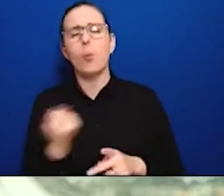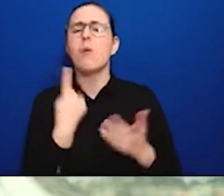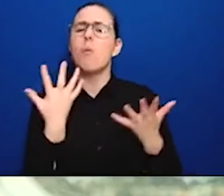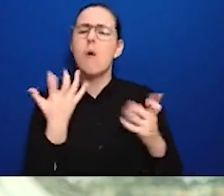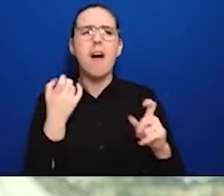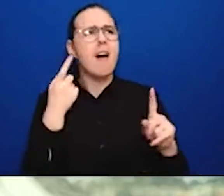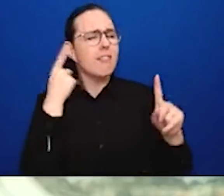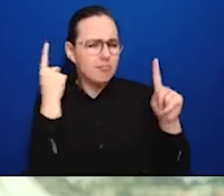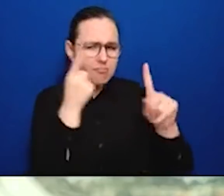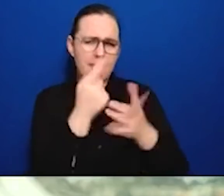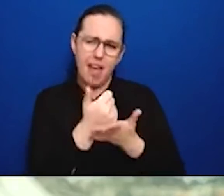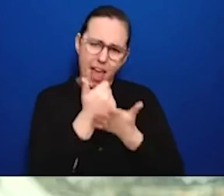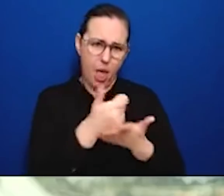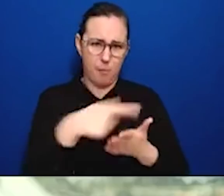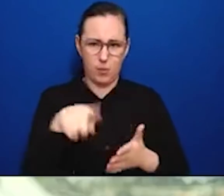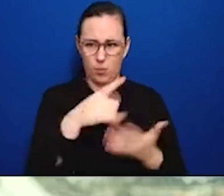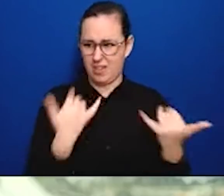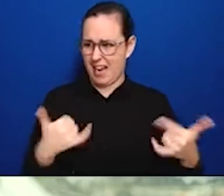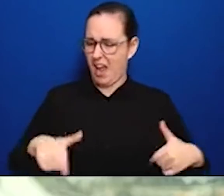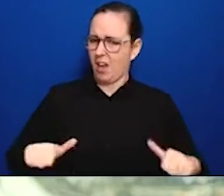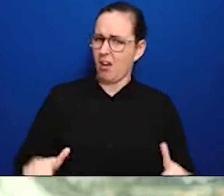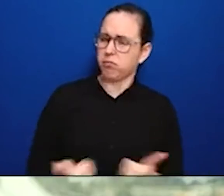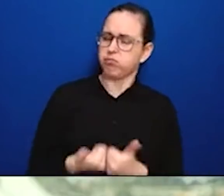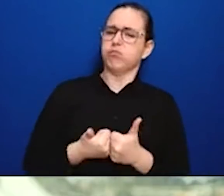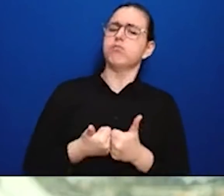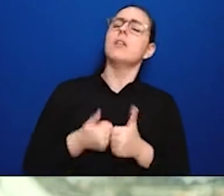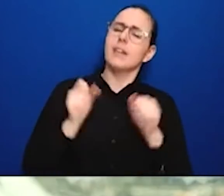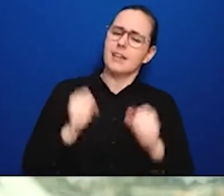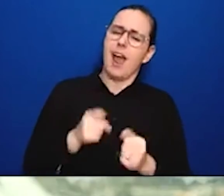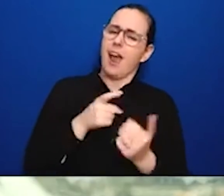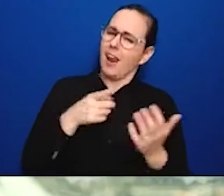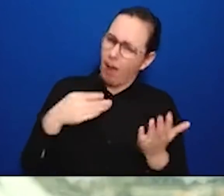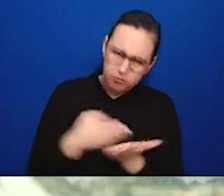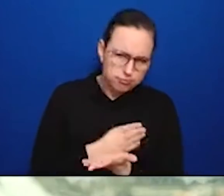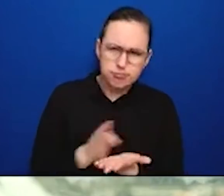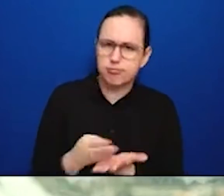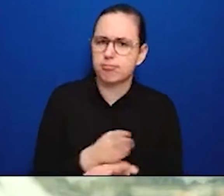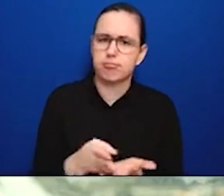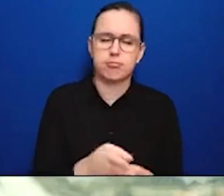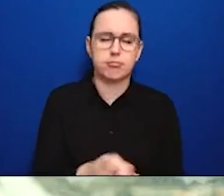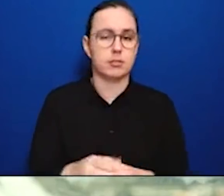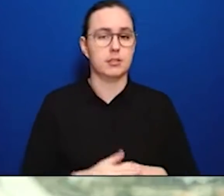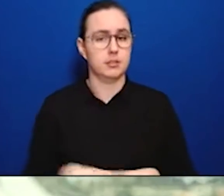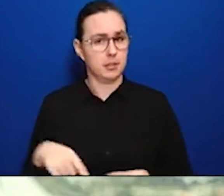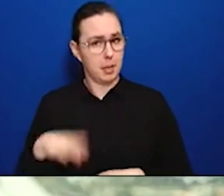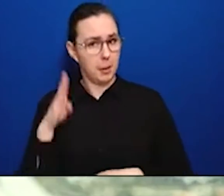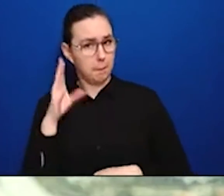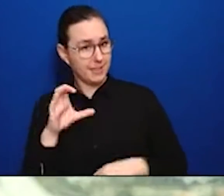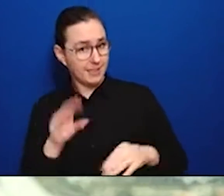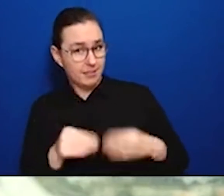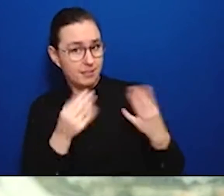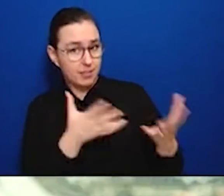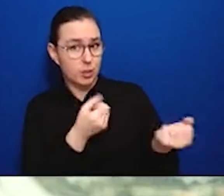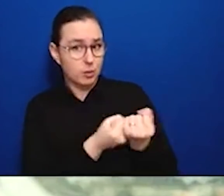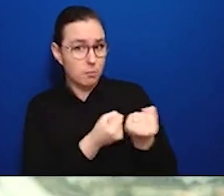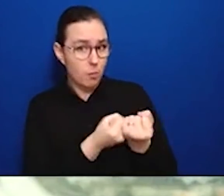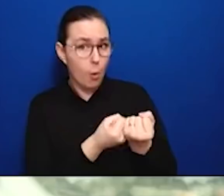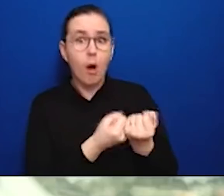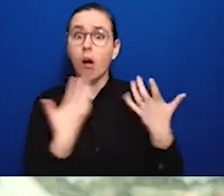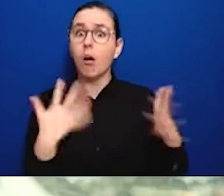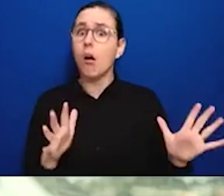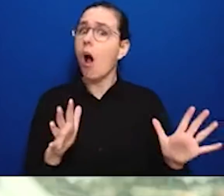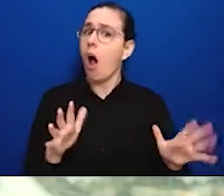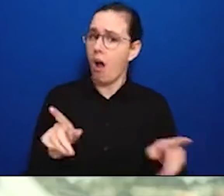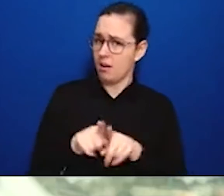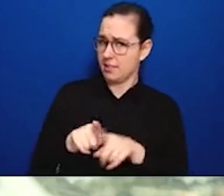supports announced by the federal government yesterday. We've seen and felt the toll of this pandemic, and we know how much of it has